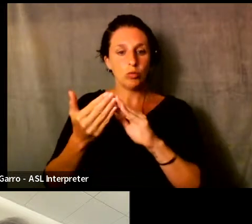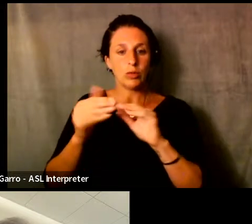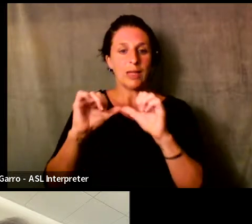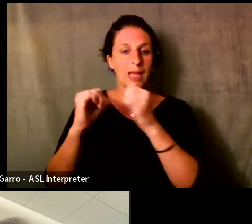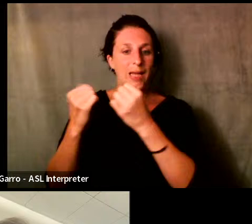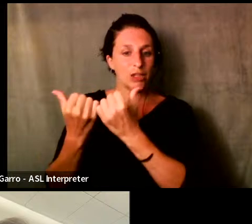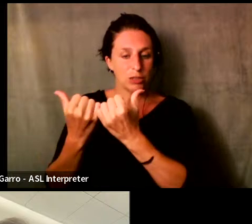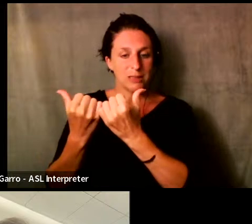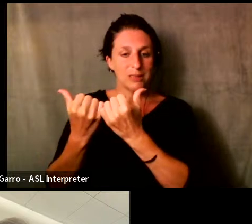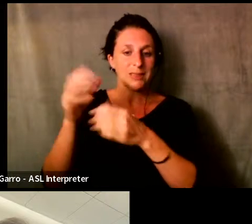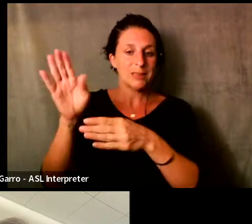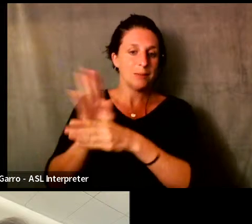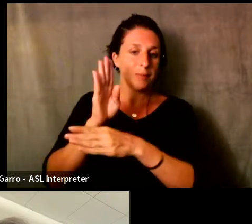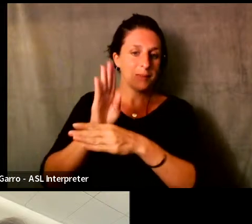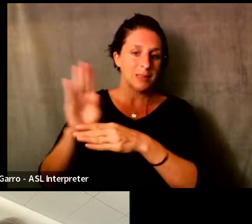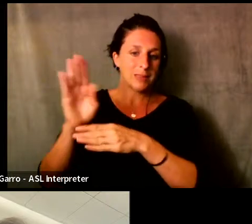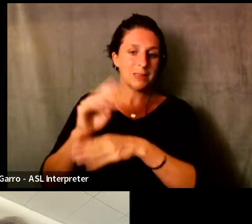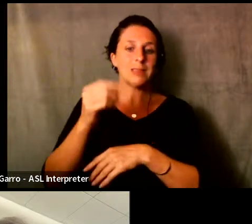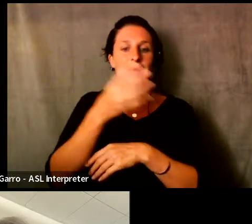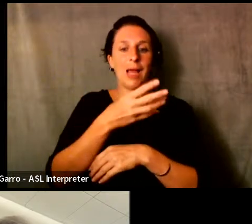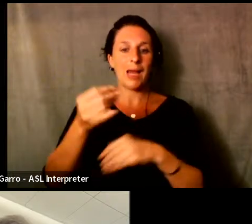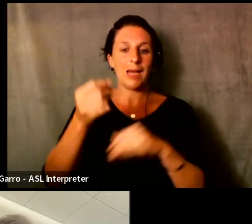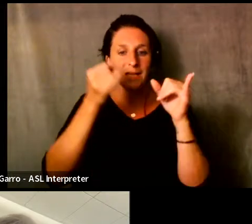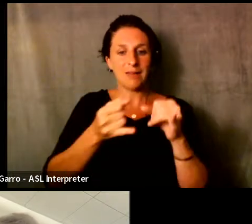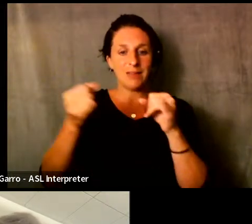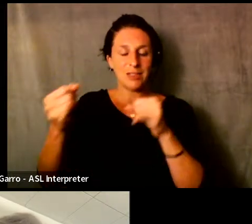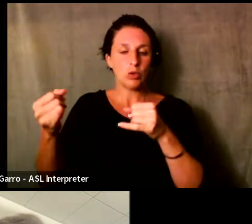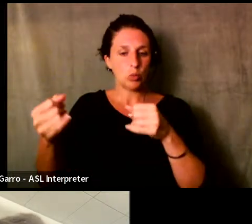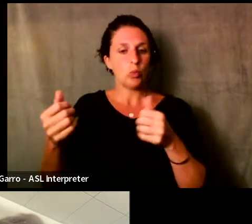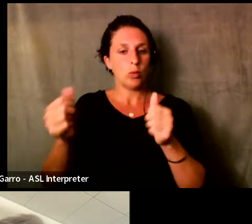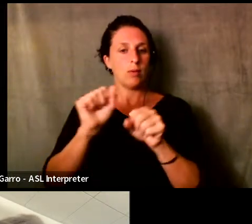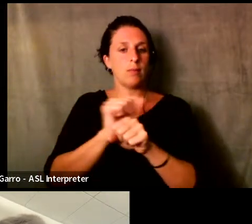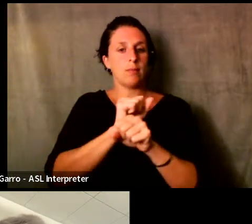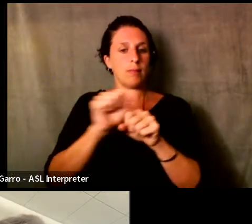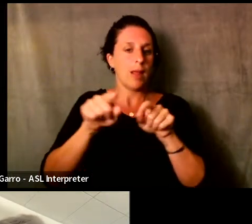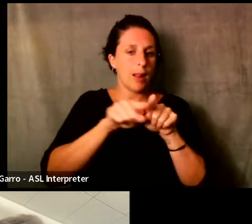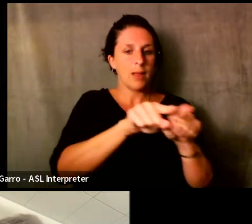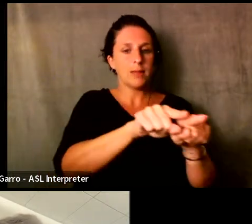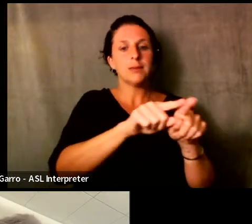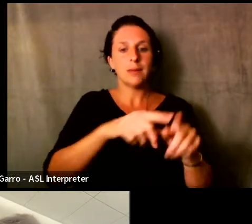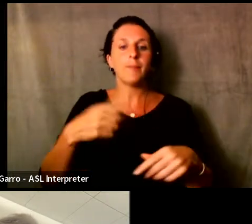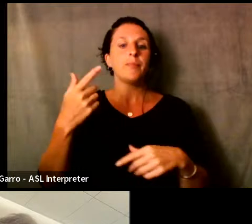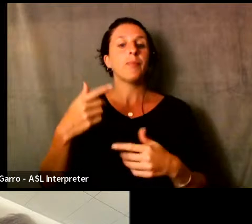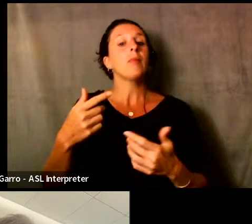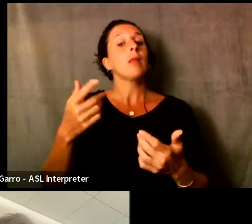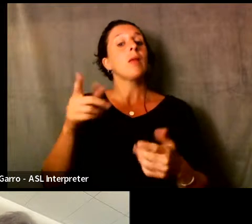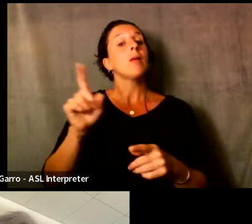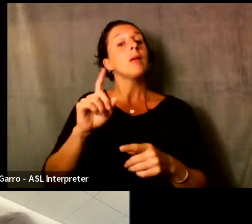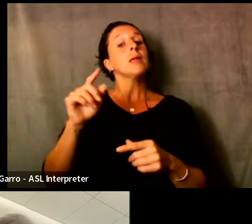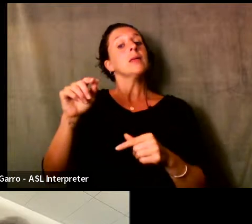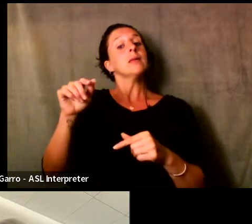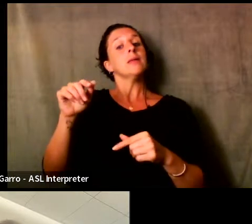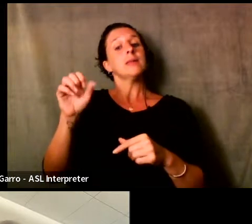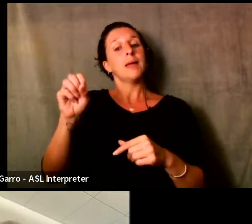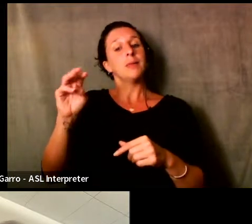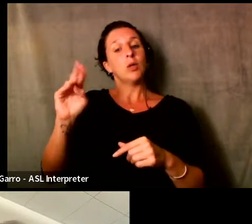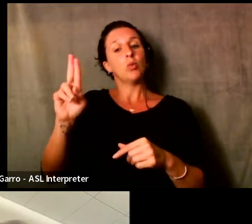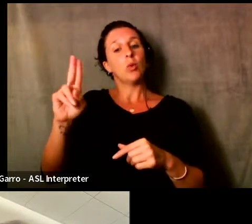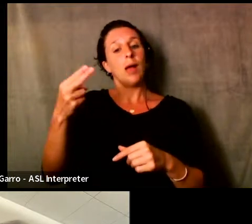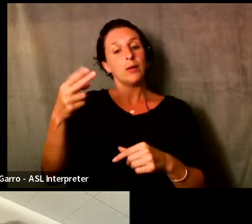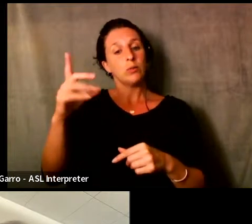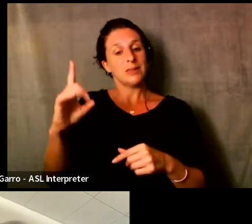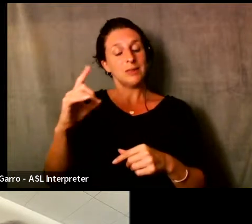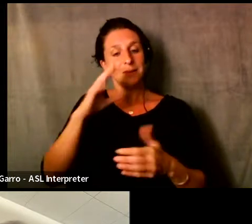agencies, businesses, and individual allies. And whereas the San Mateo Union High School District believes